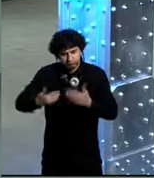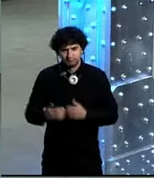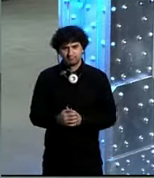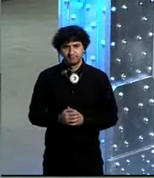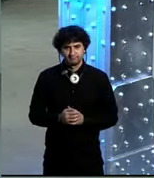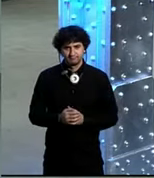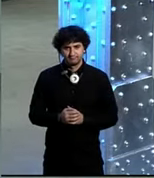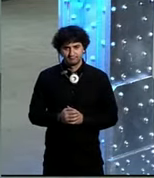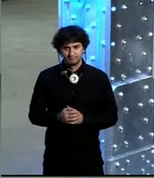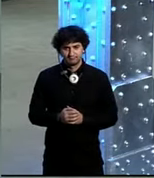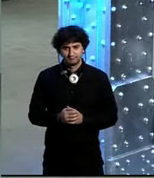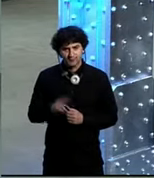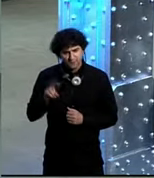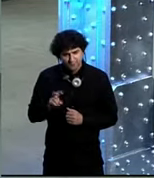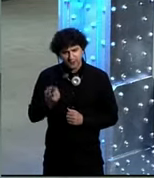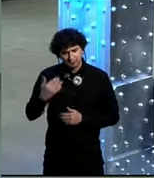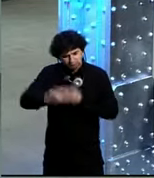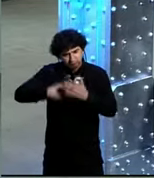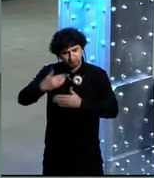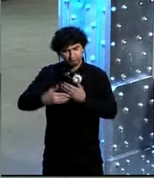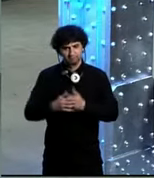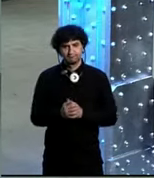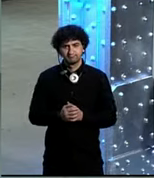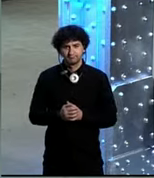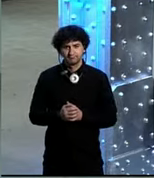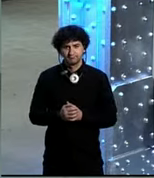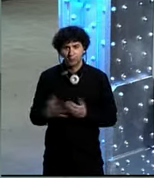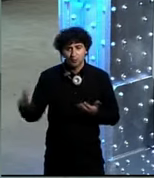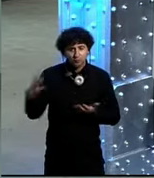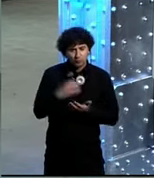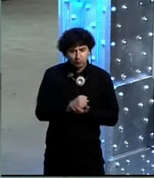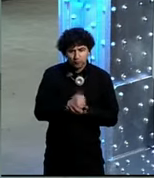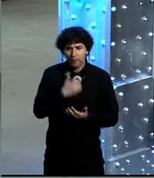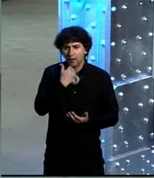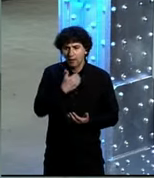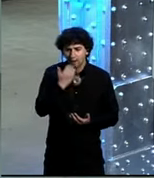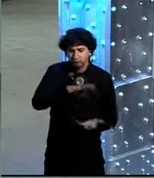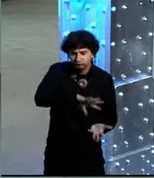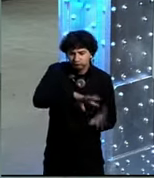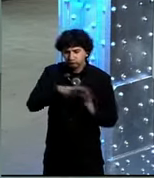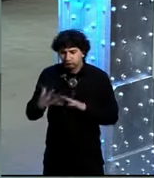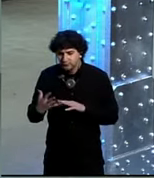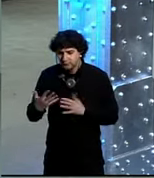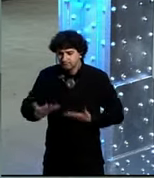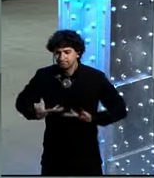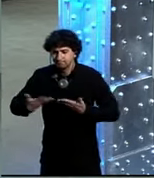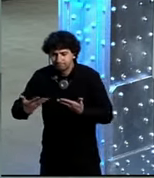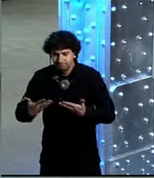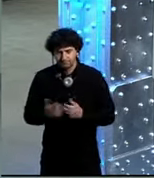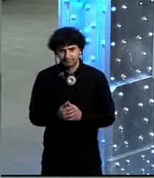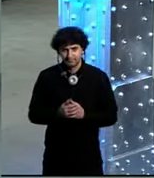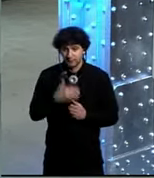direction. Everything can be turned into momentum of sorts. And when quality of content is no longer measured only